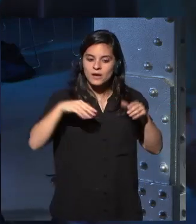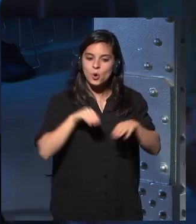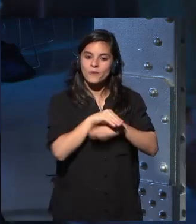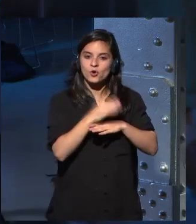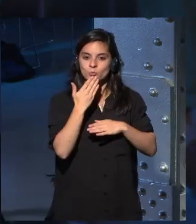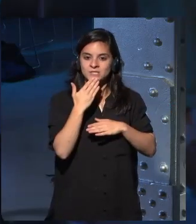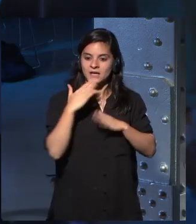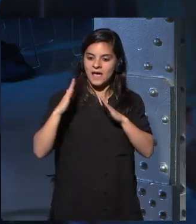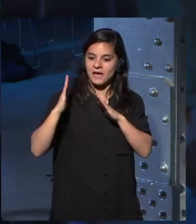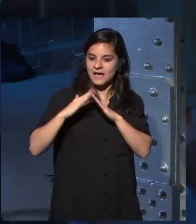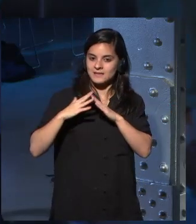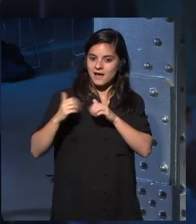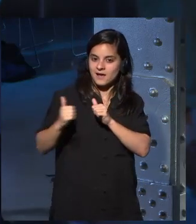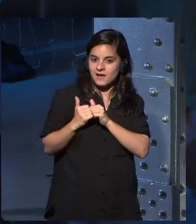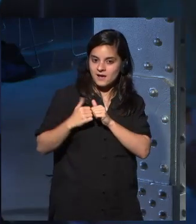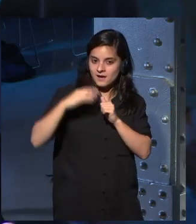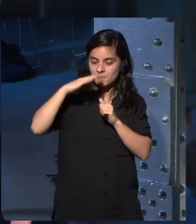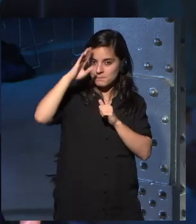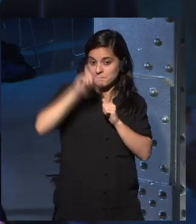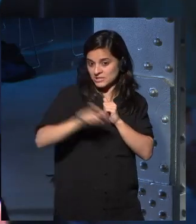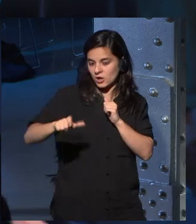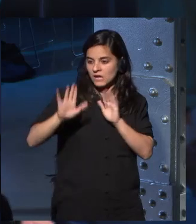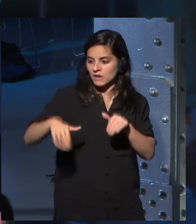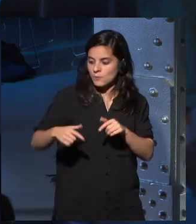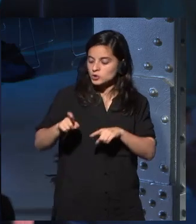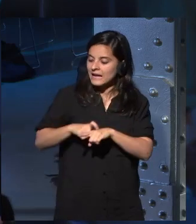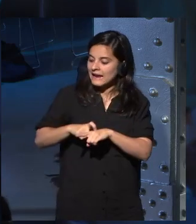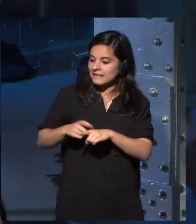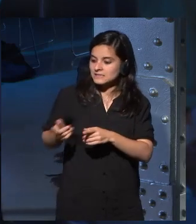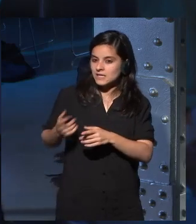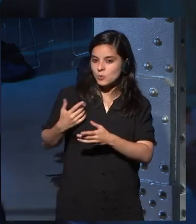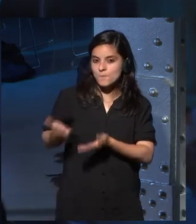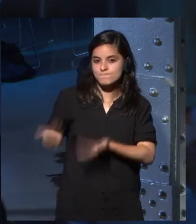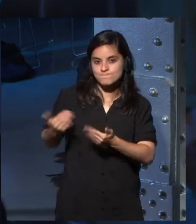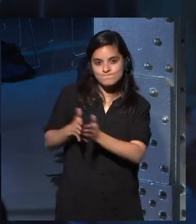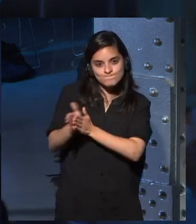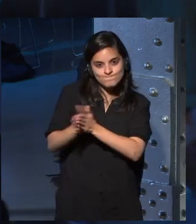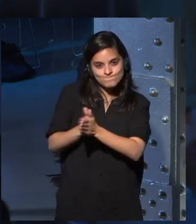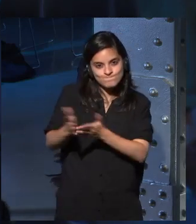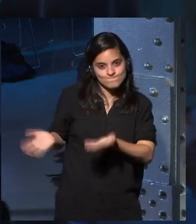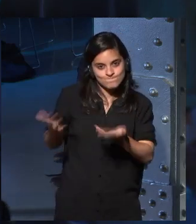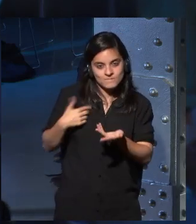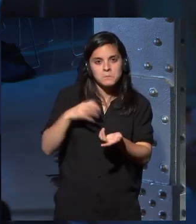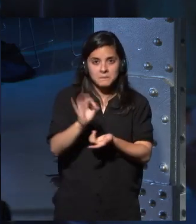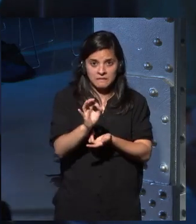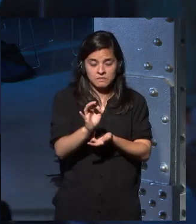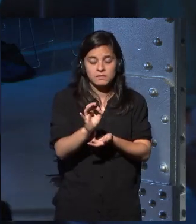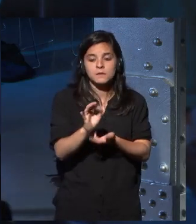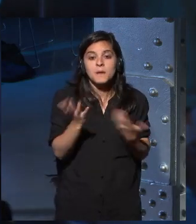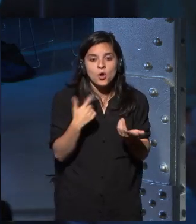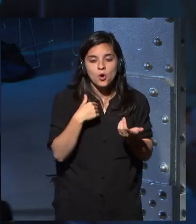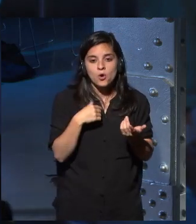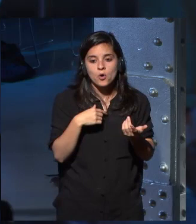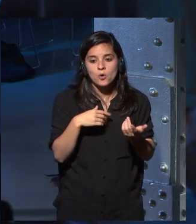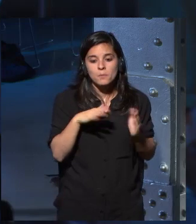individual traits. But a set of a few easily recognized traits does not add up